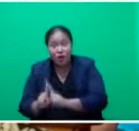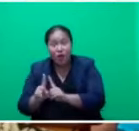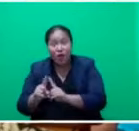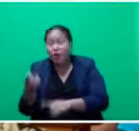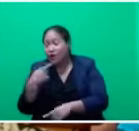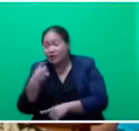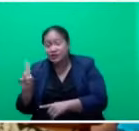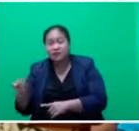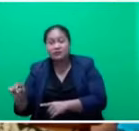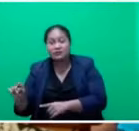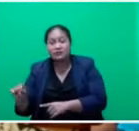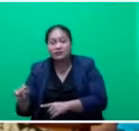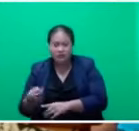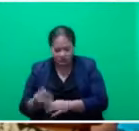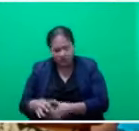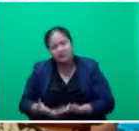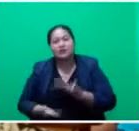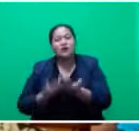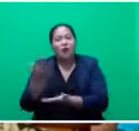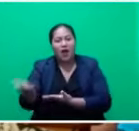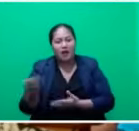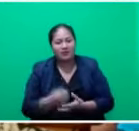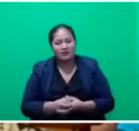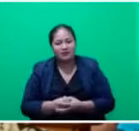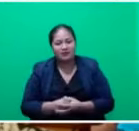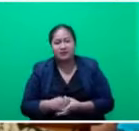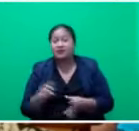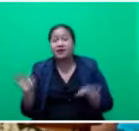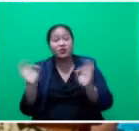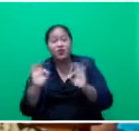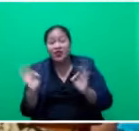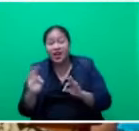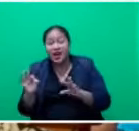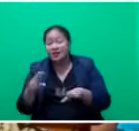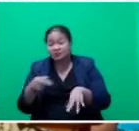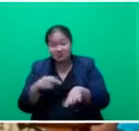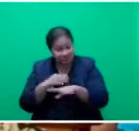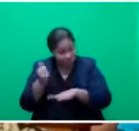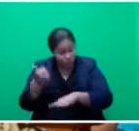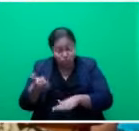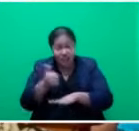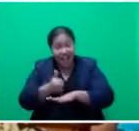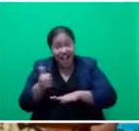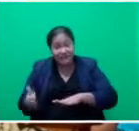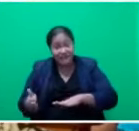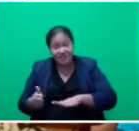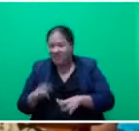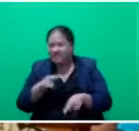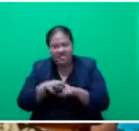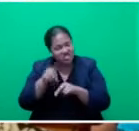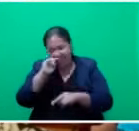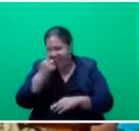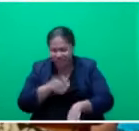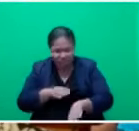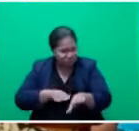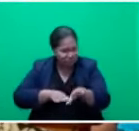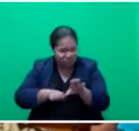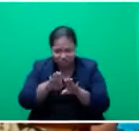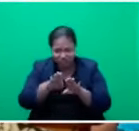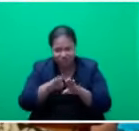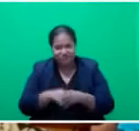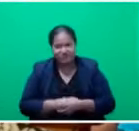good government, Mr. Speaker, Fiji cannot progress. This is what must change. And Mr.